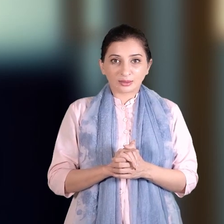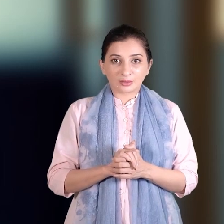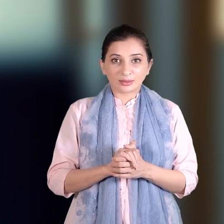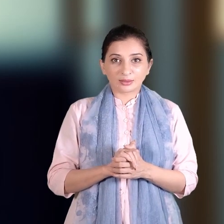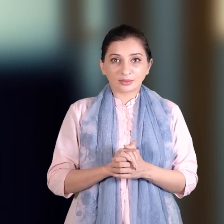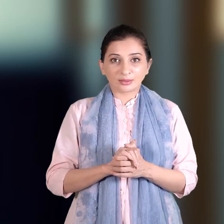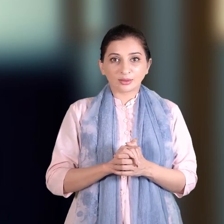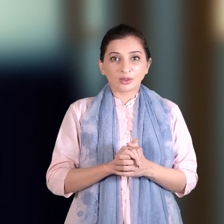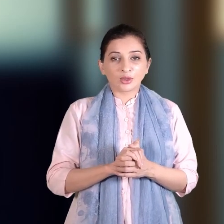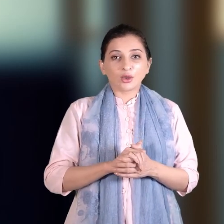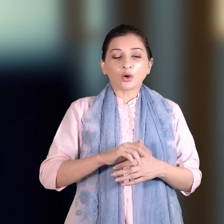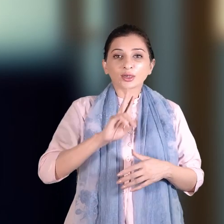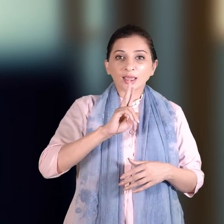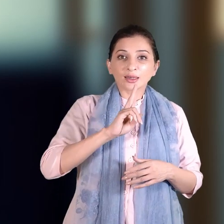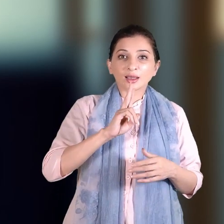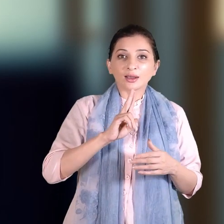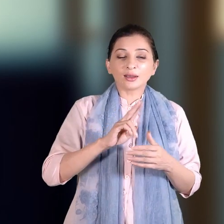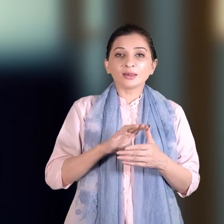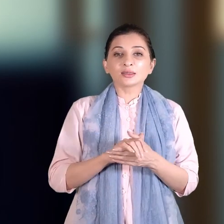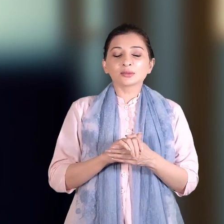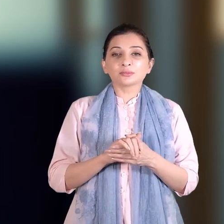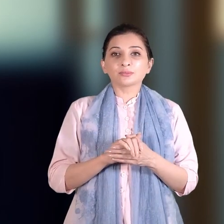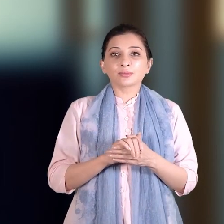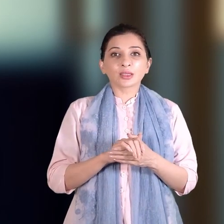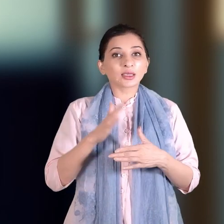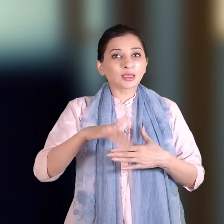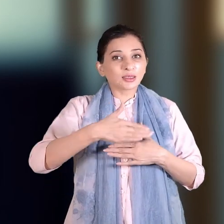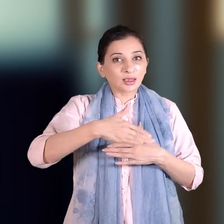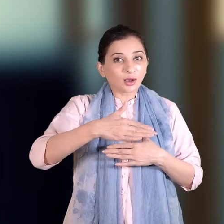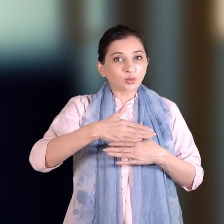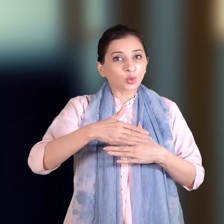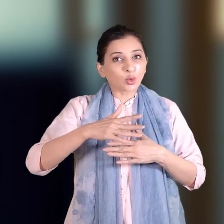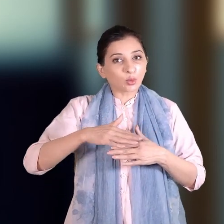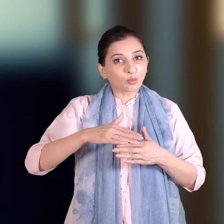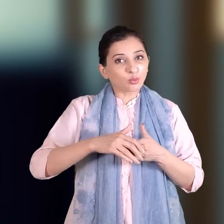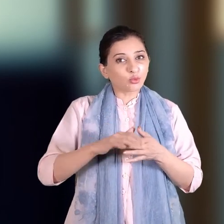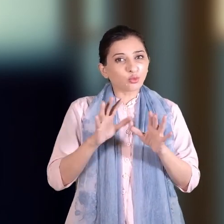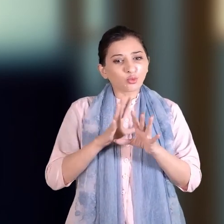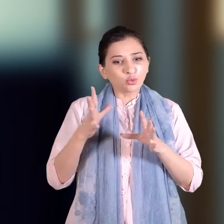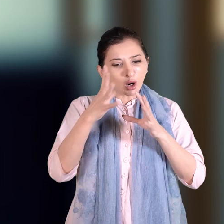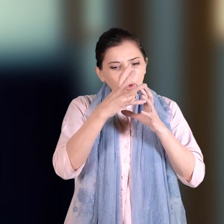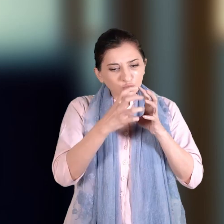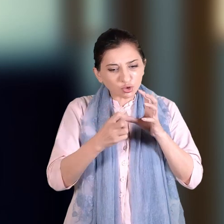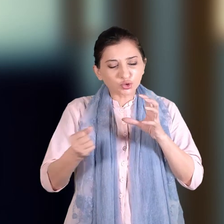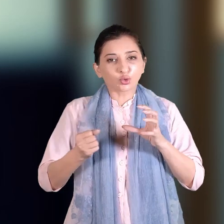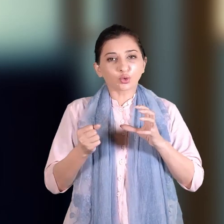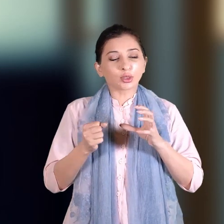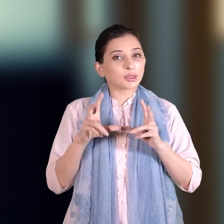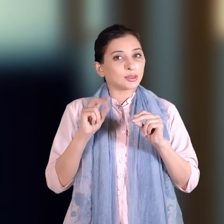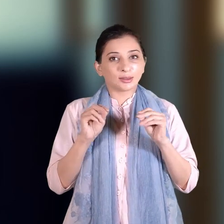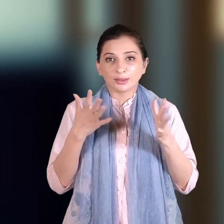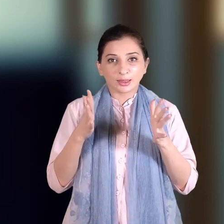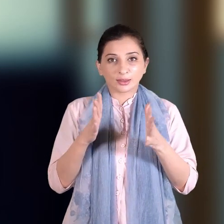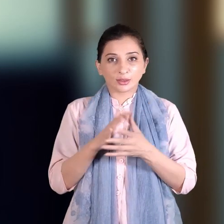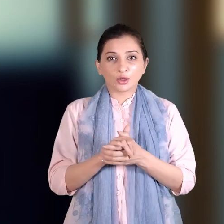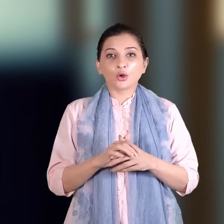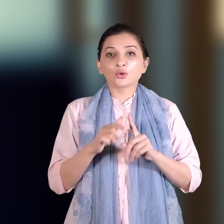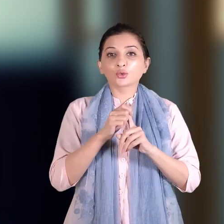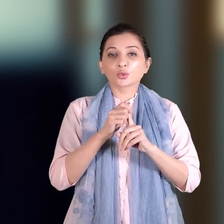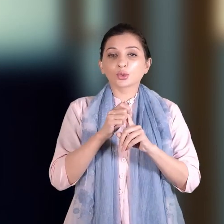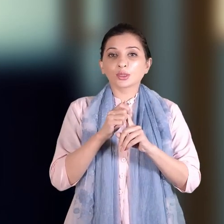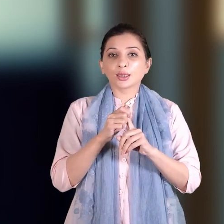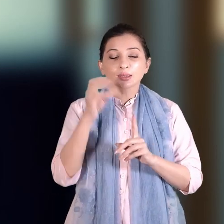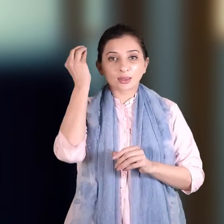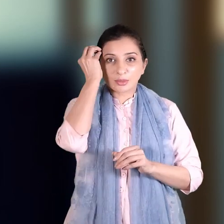to be able to learn to say no to things that would drain them out. And over here, it's